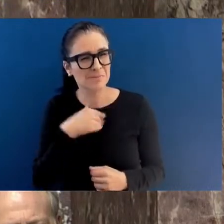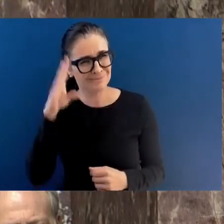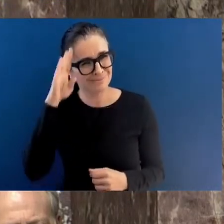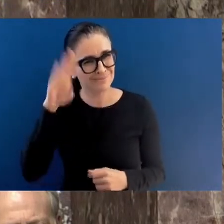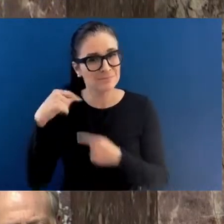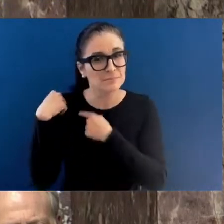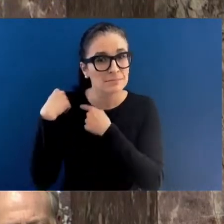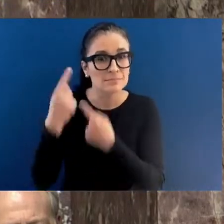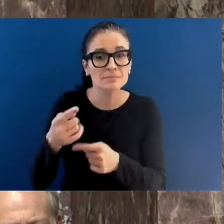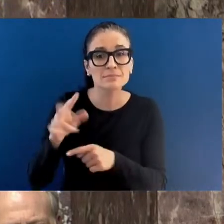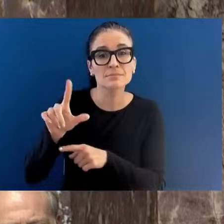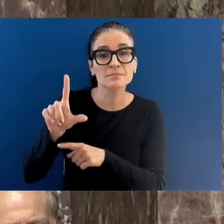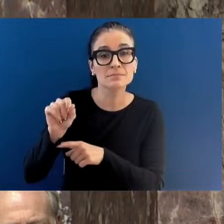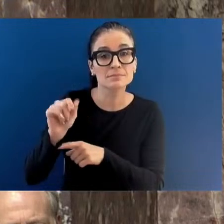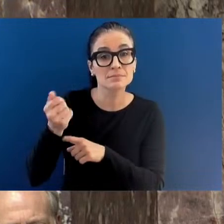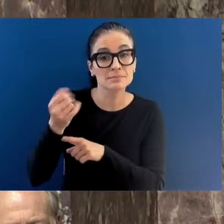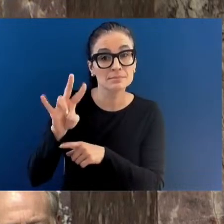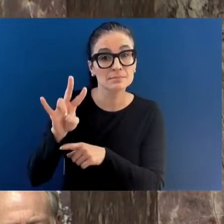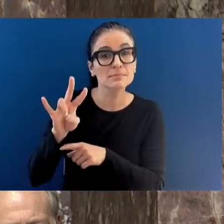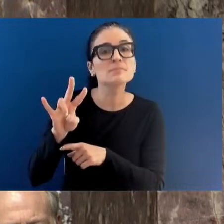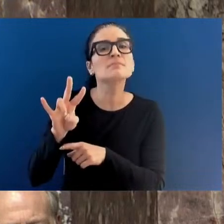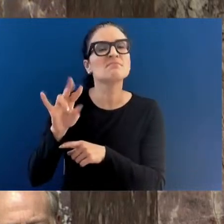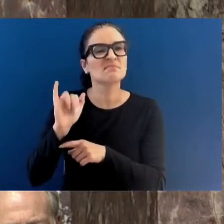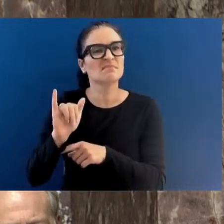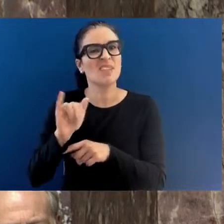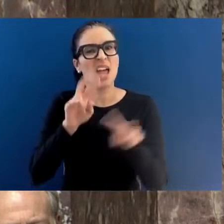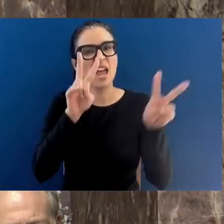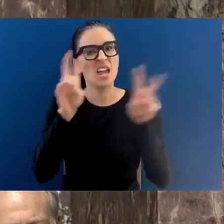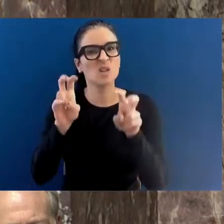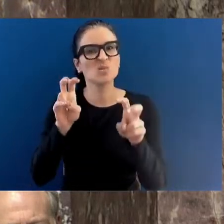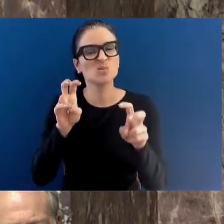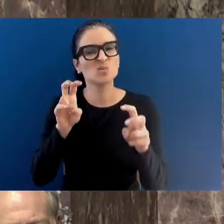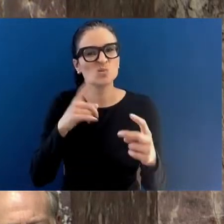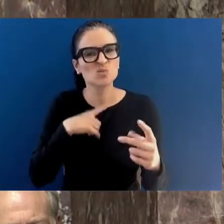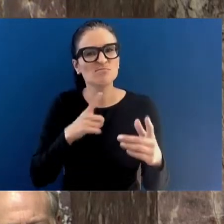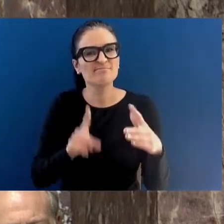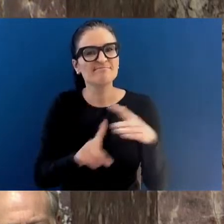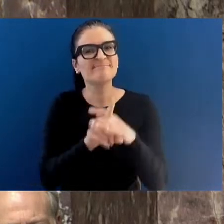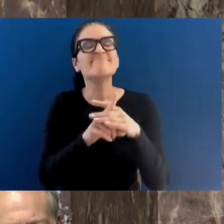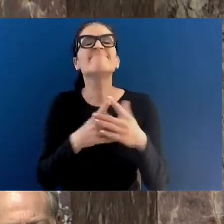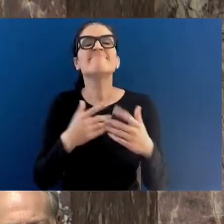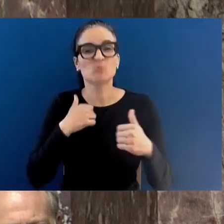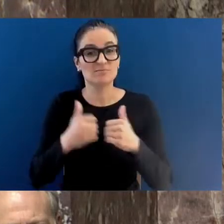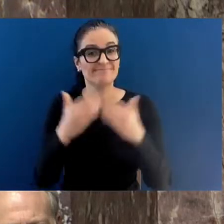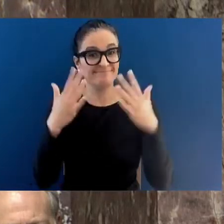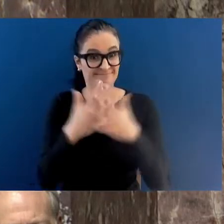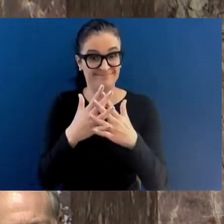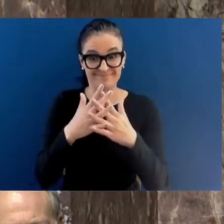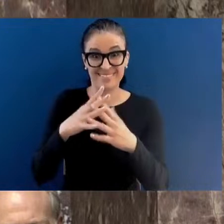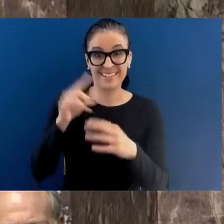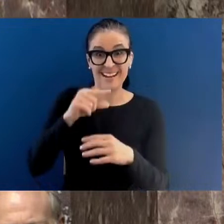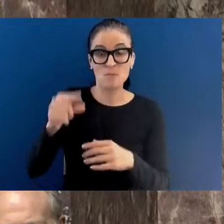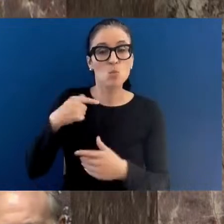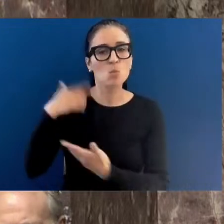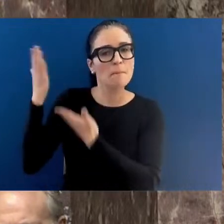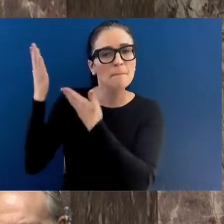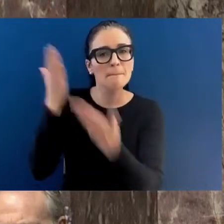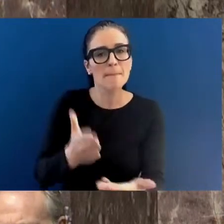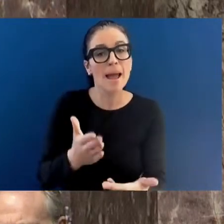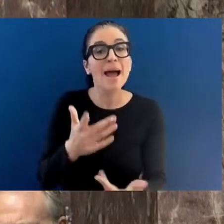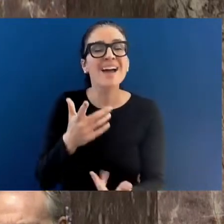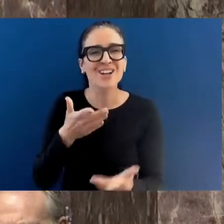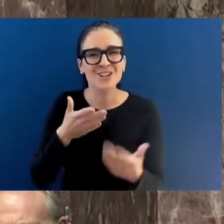first measures that we took on as a government was to bring back a Human Rights Commission, which was gotten rid of by a previous